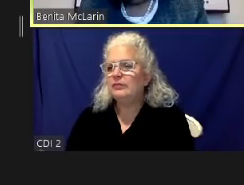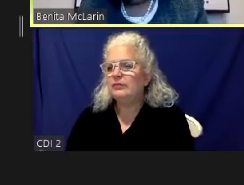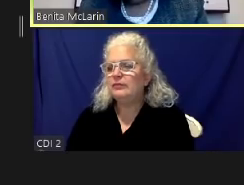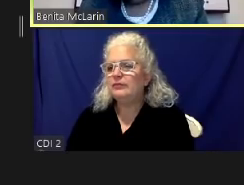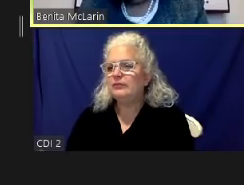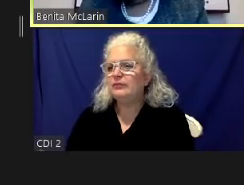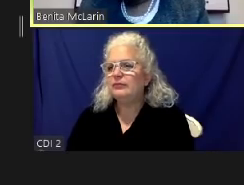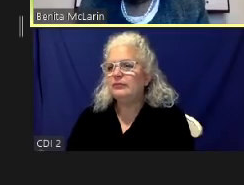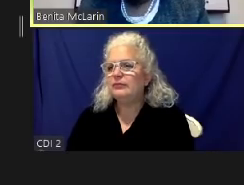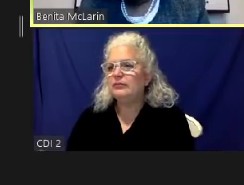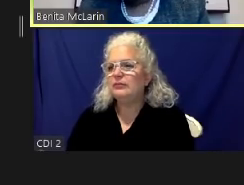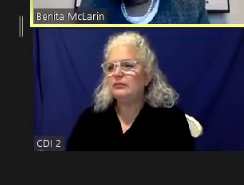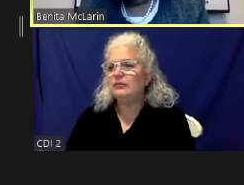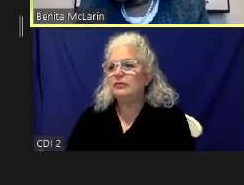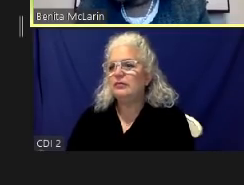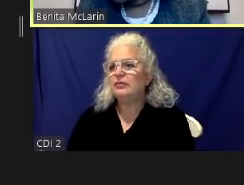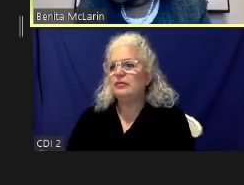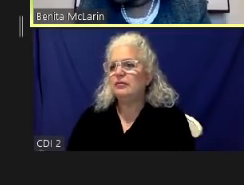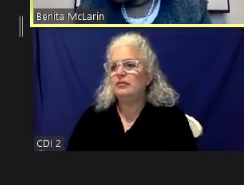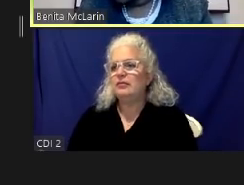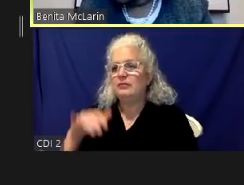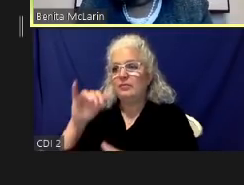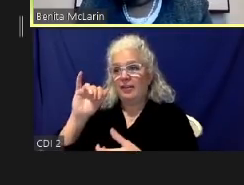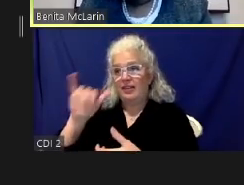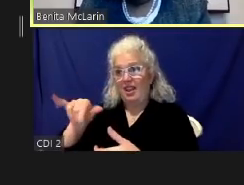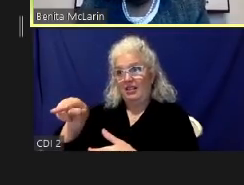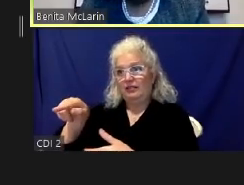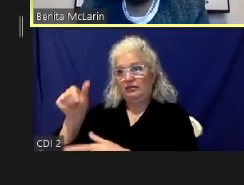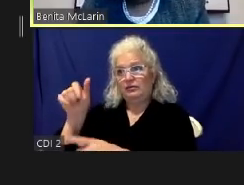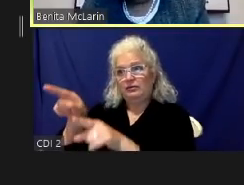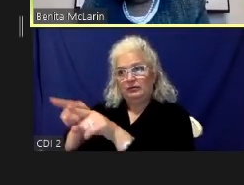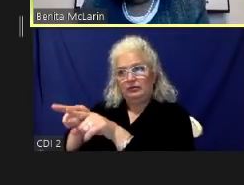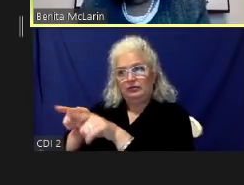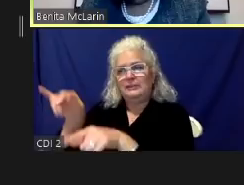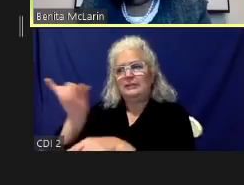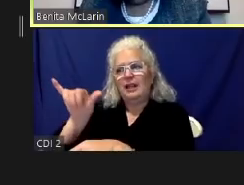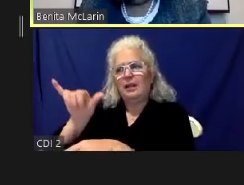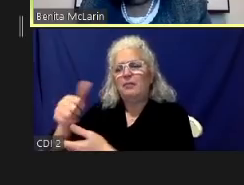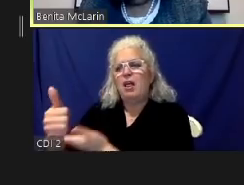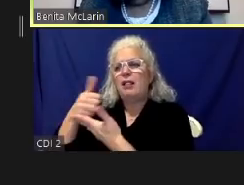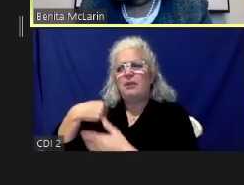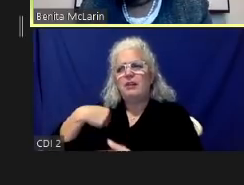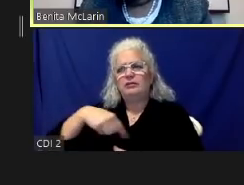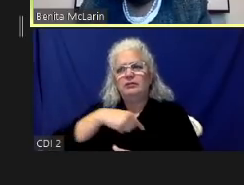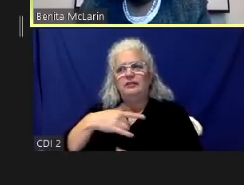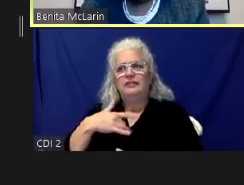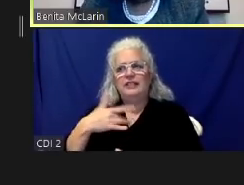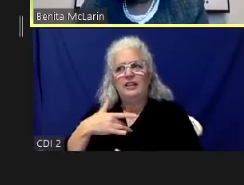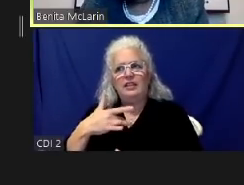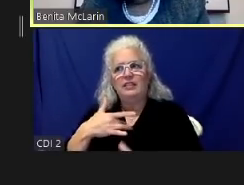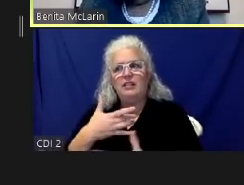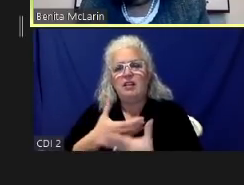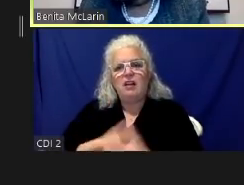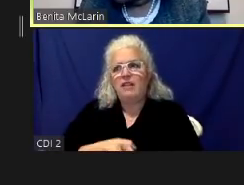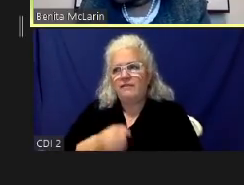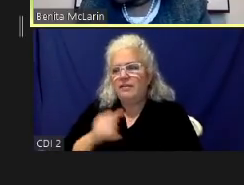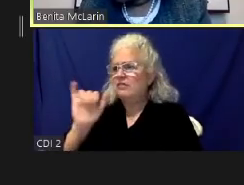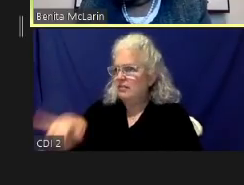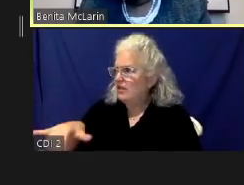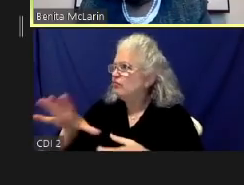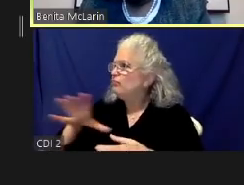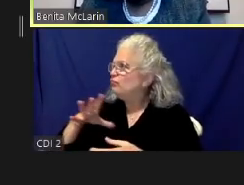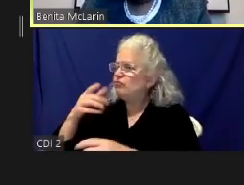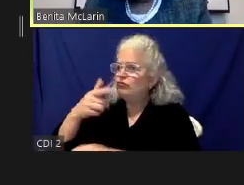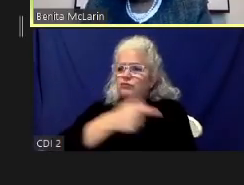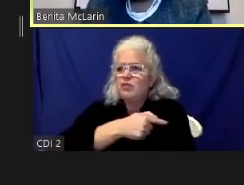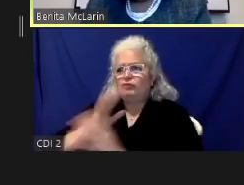in the vaccine, as well as sharing communication about the vaccine, about vaccine safety and access. And I